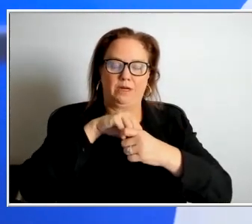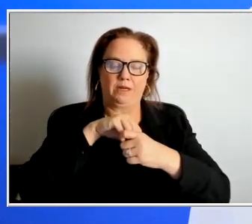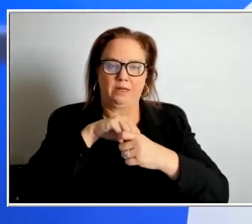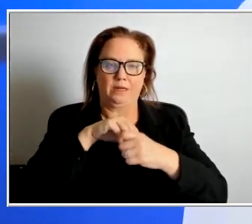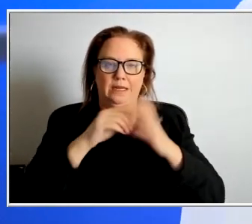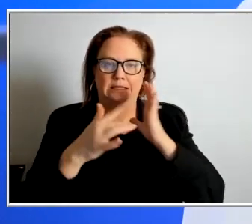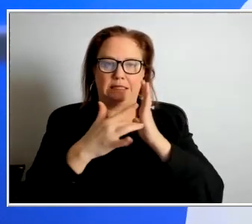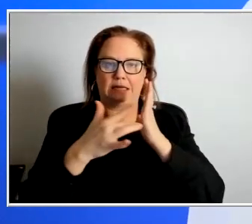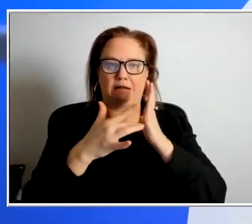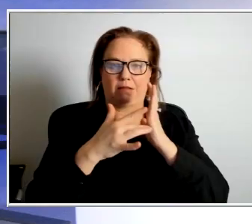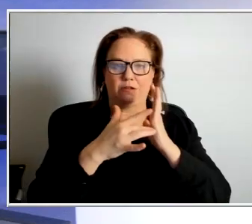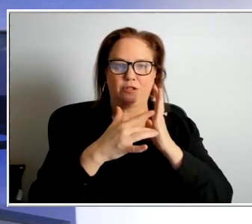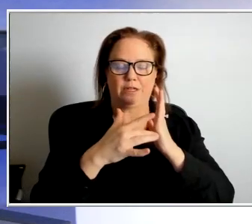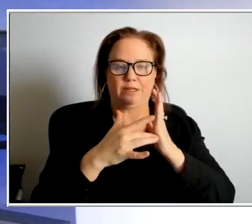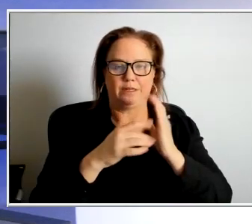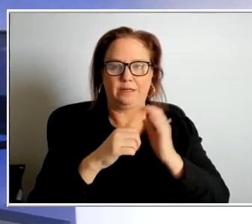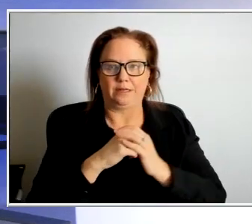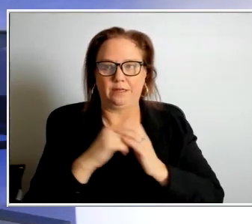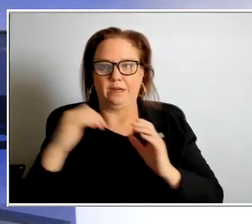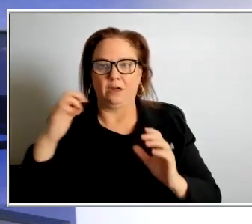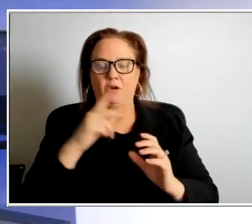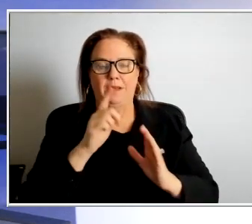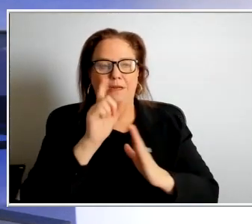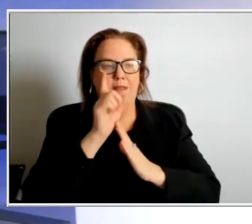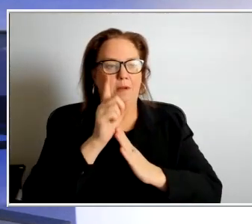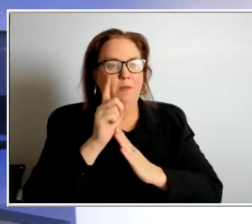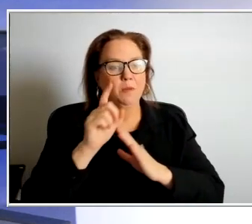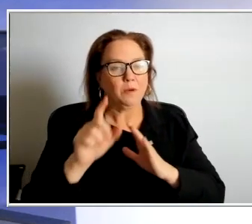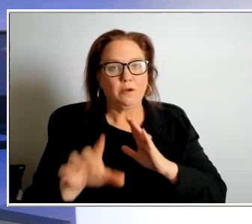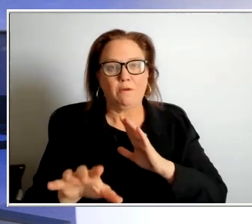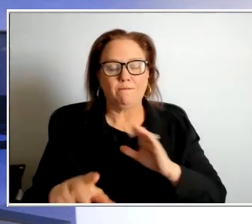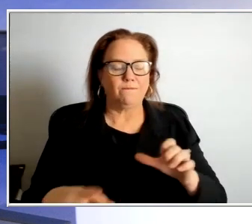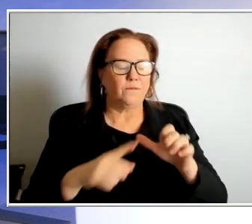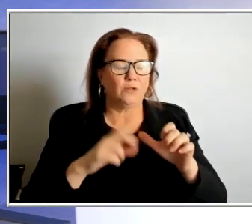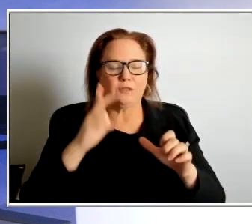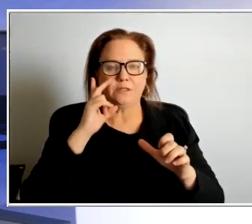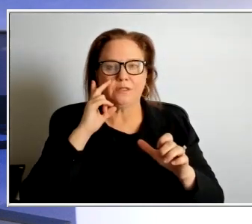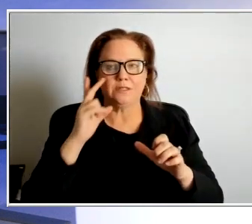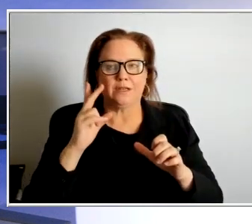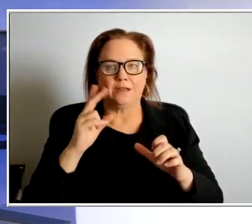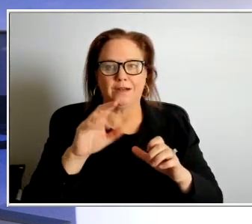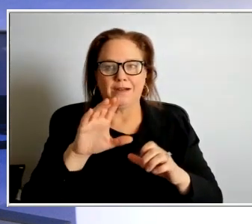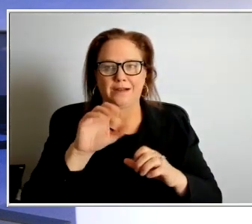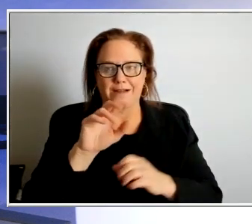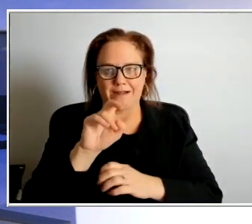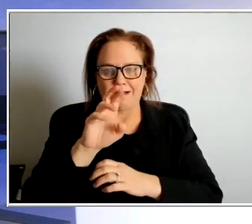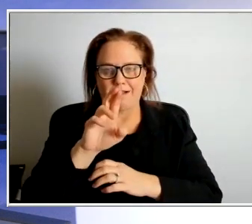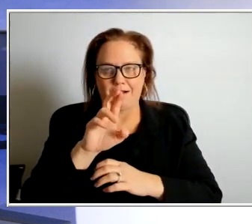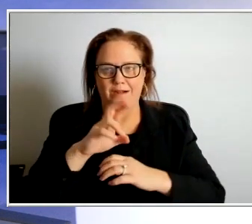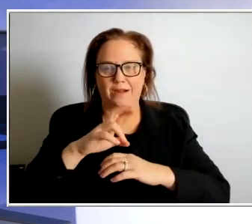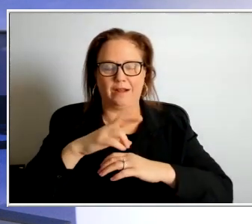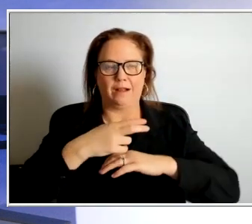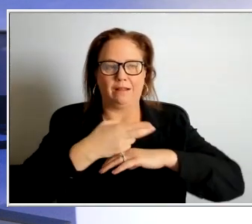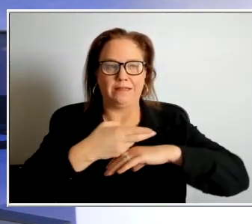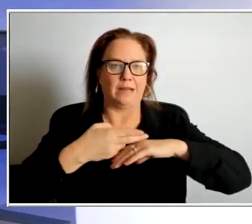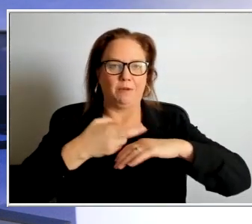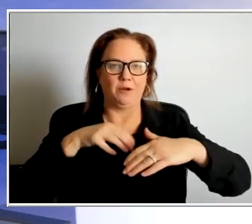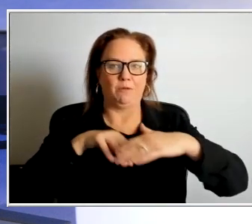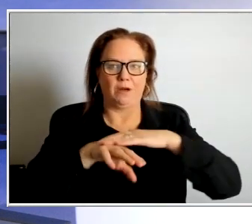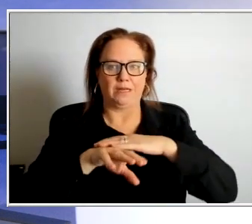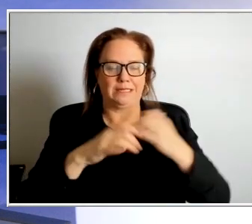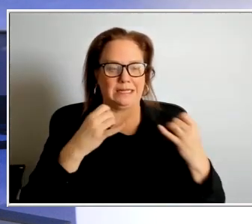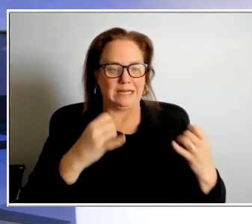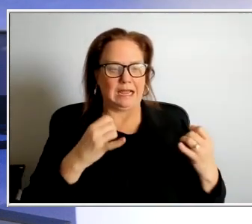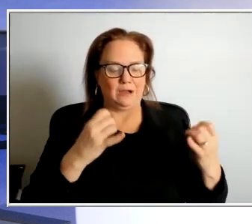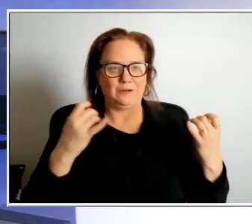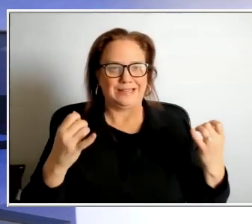technology advances. So go back to that moment when you first saw Conor on the table when you walked in, to now seeing him